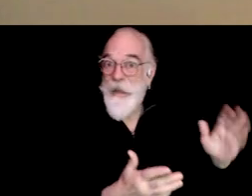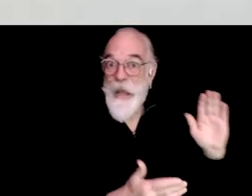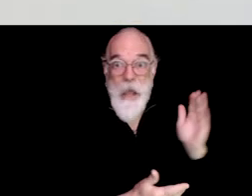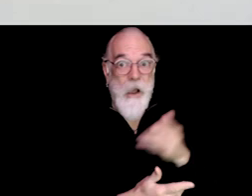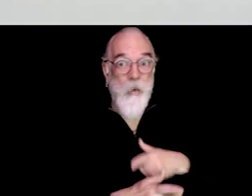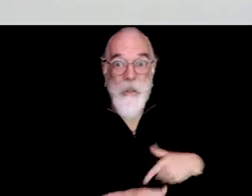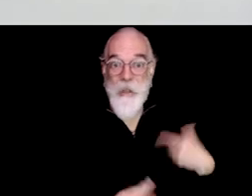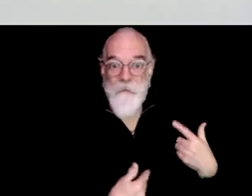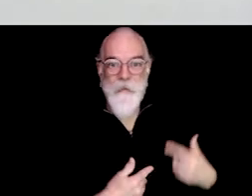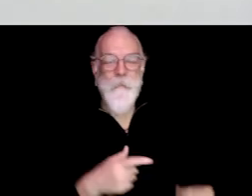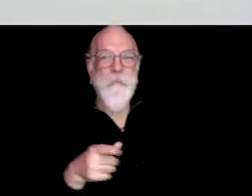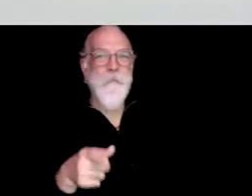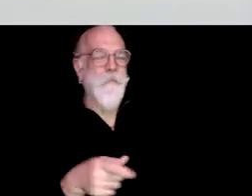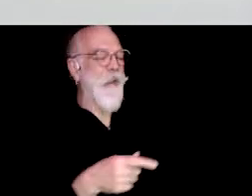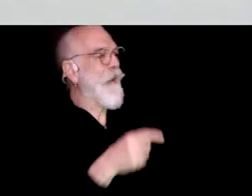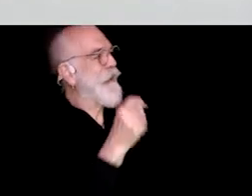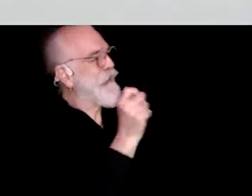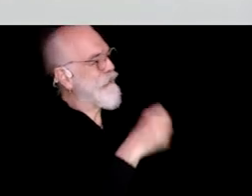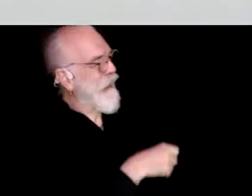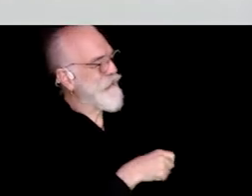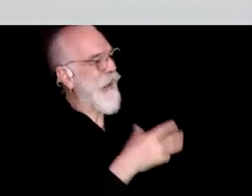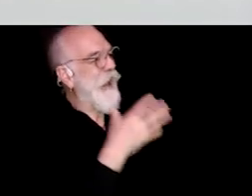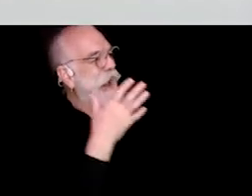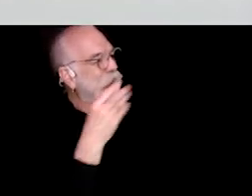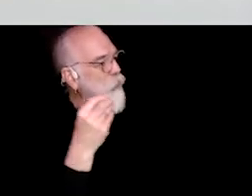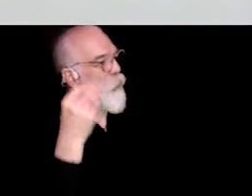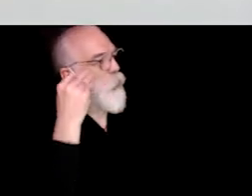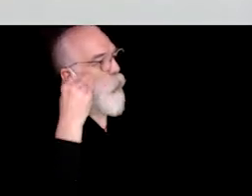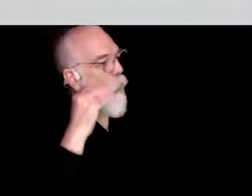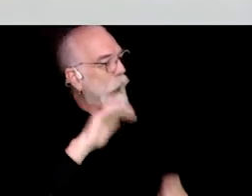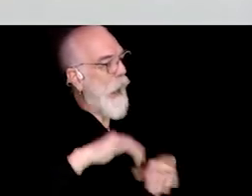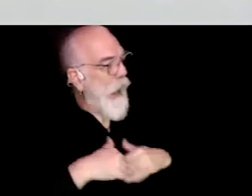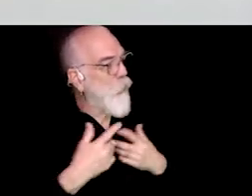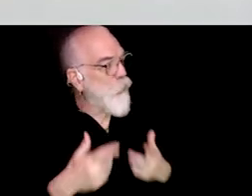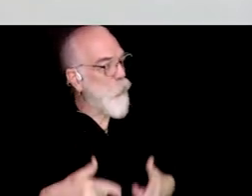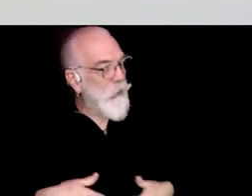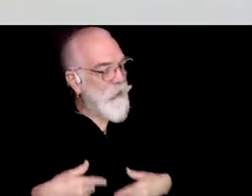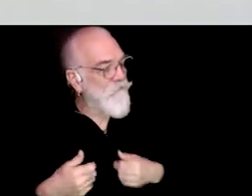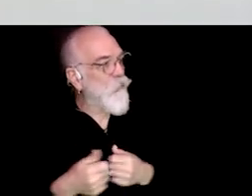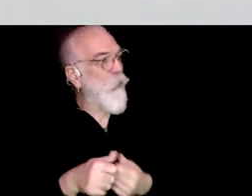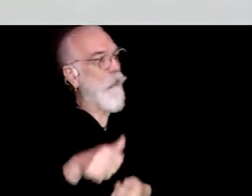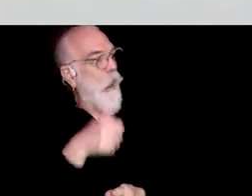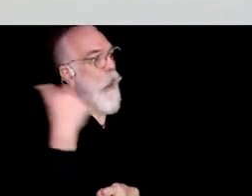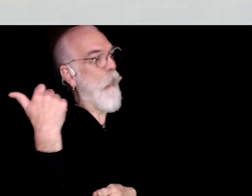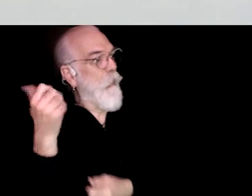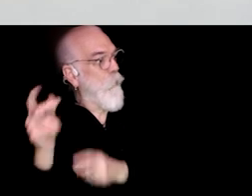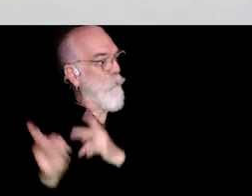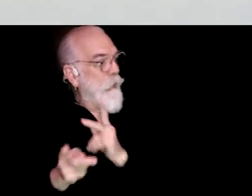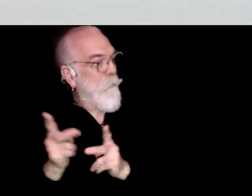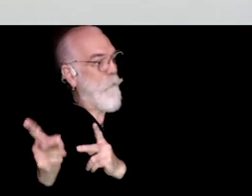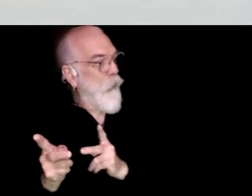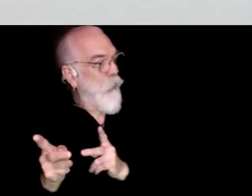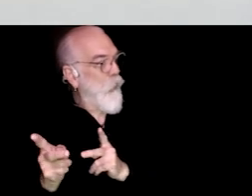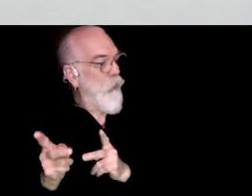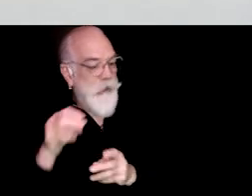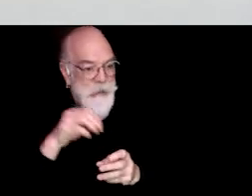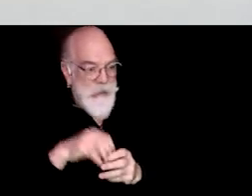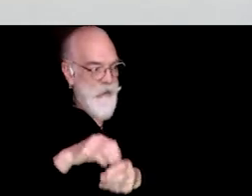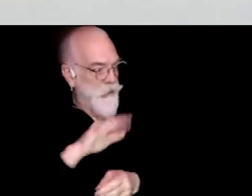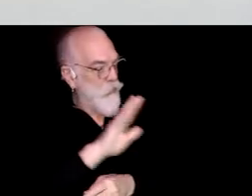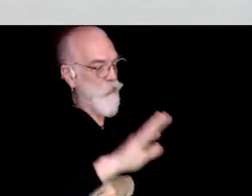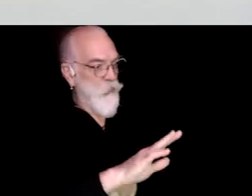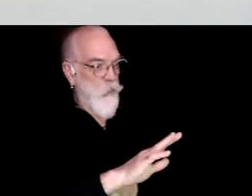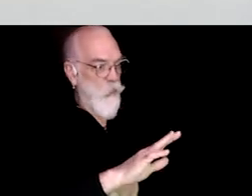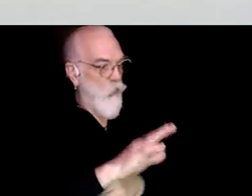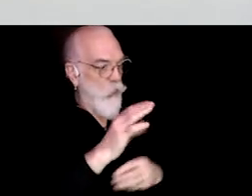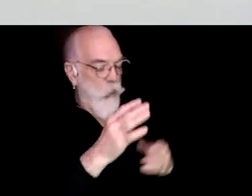And that knowledge of how to be in relationship with the other beings of the world that all of that contains, right? Will